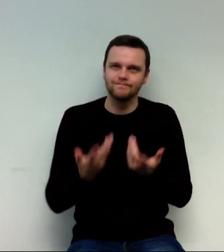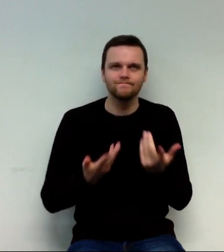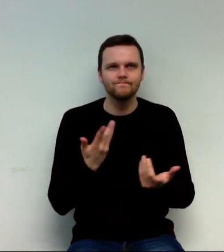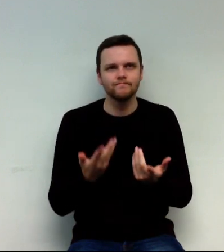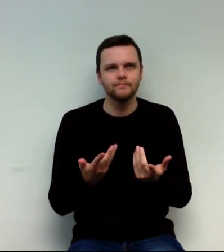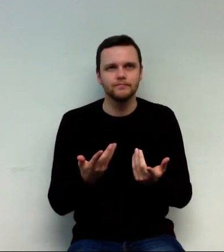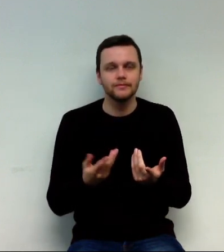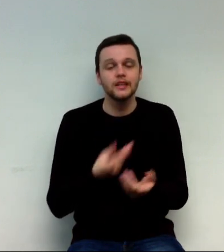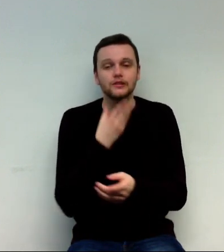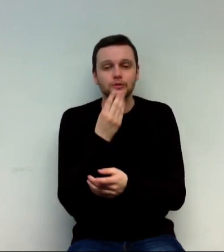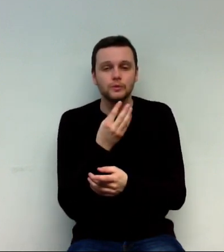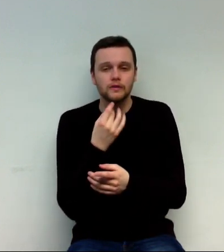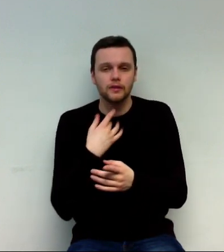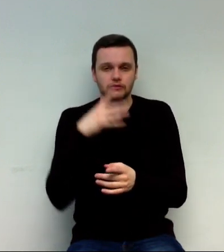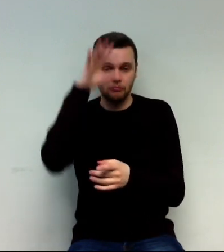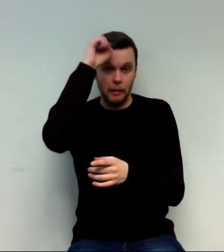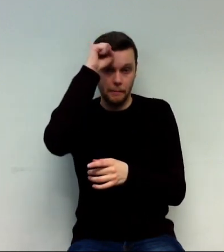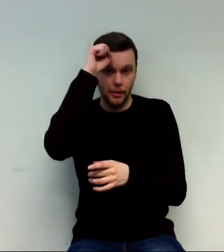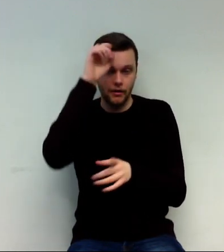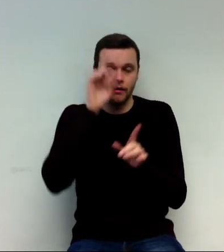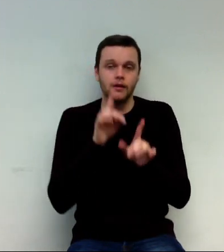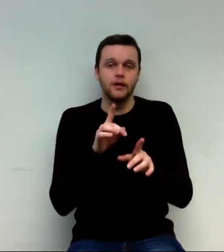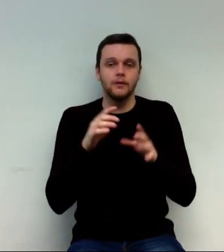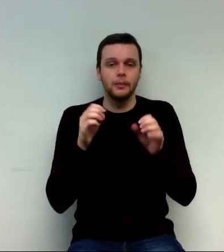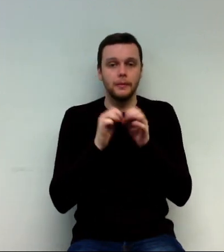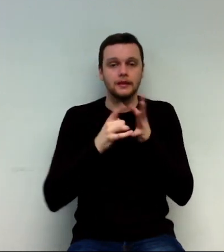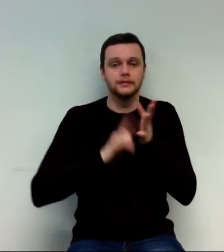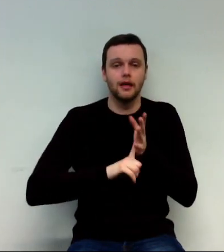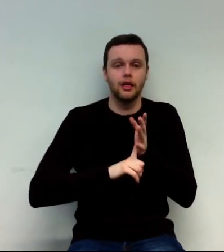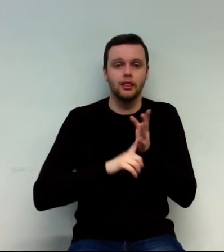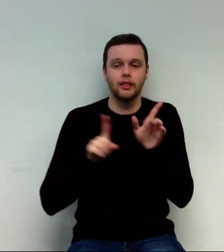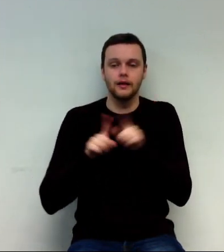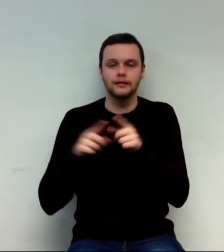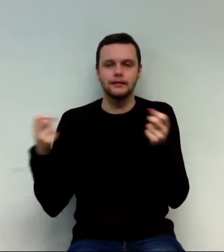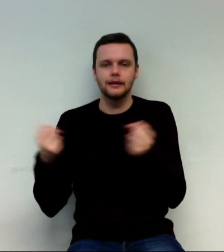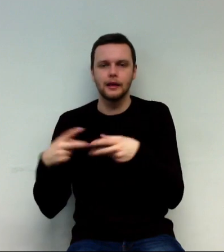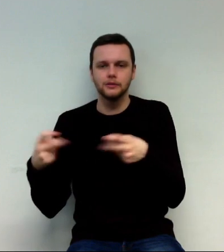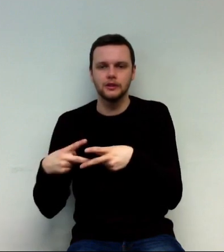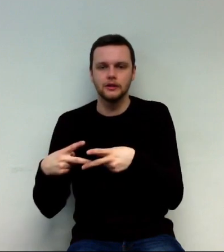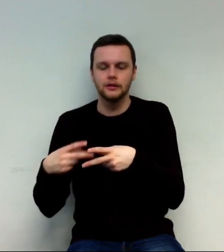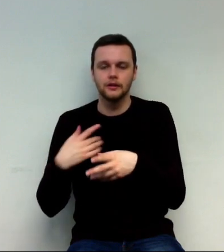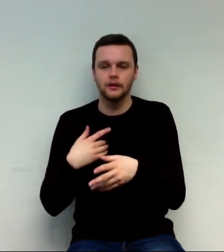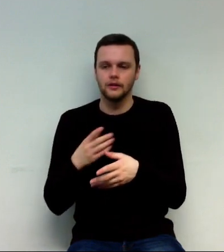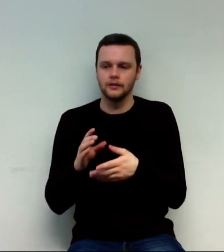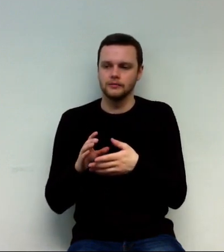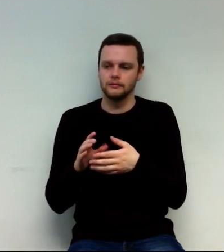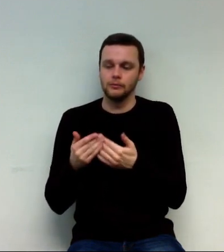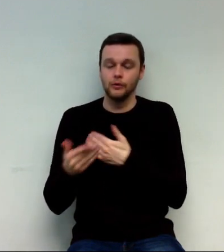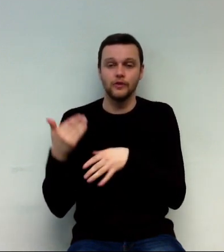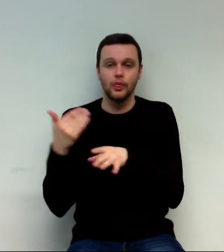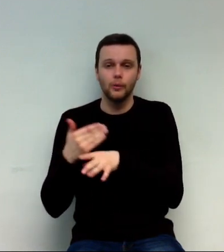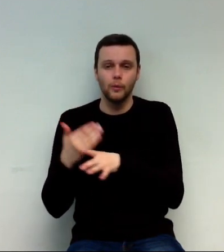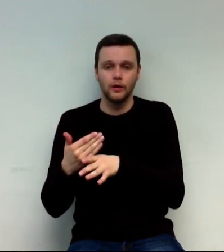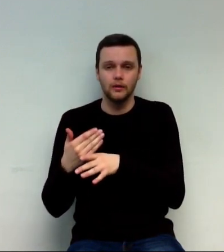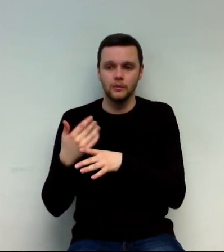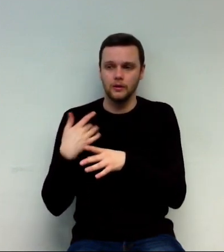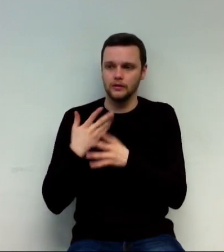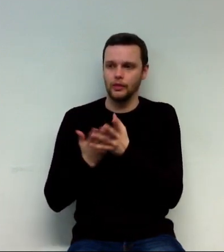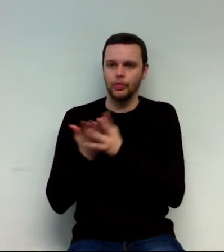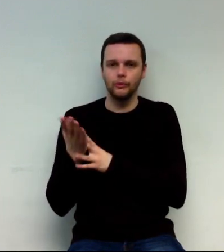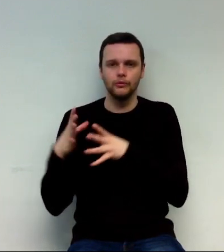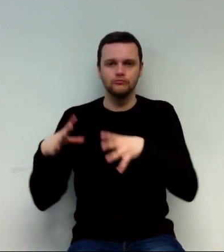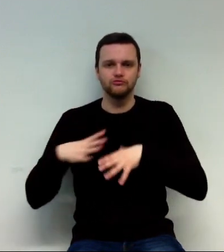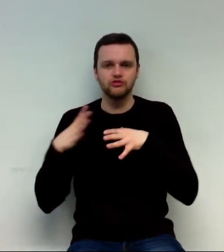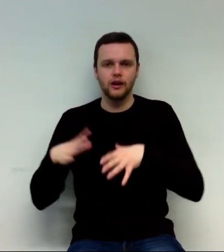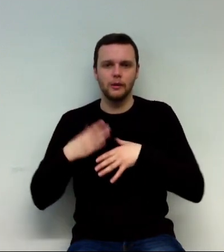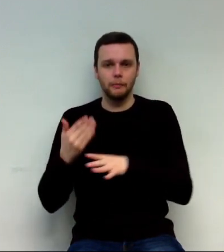It's kind of useful to remember that with BSL and captioning, the bulk of the work is going to be done in the